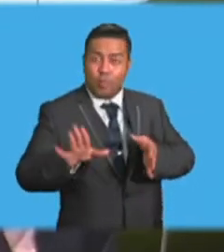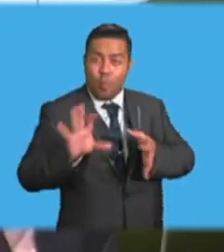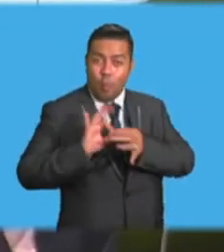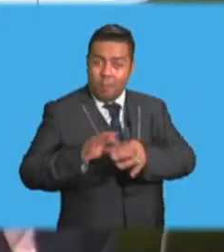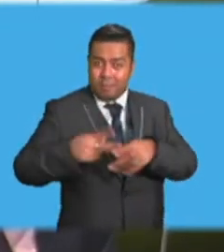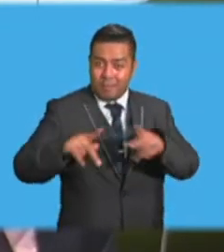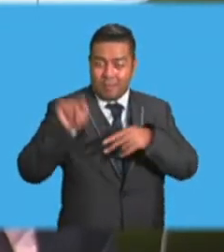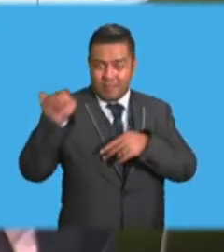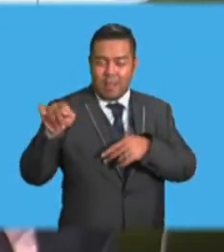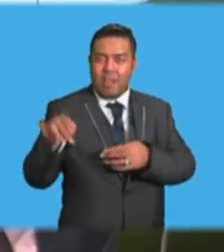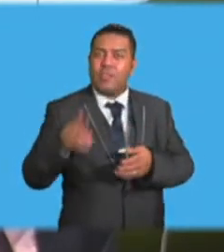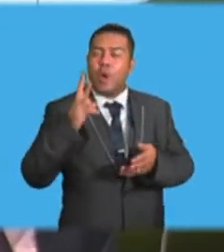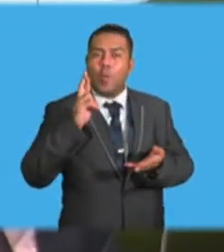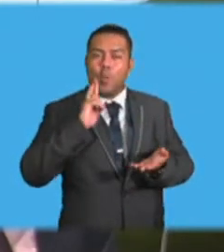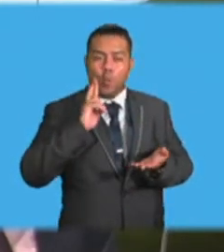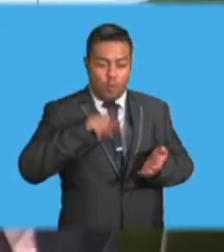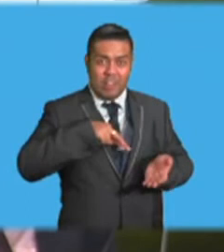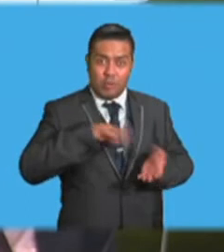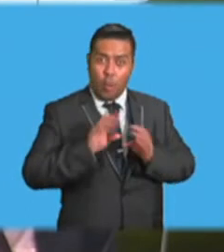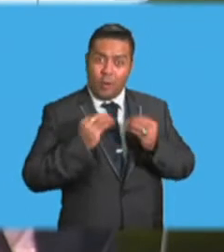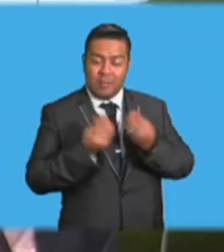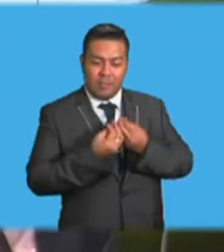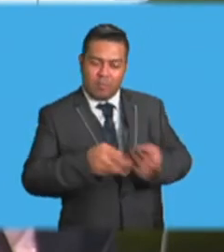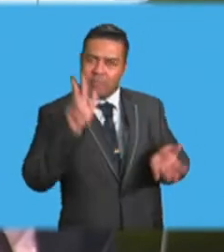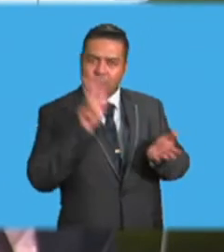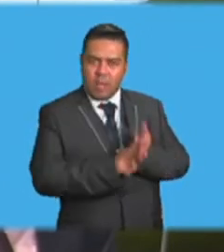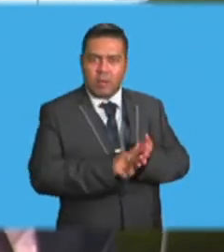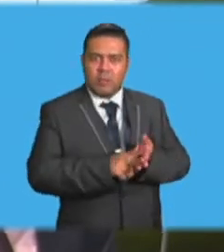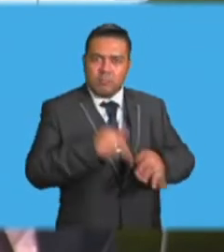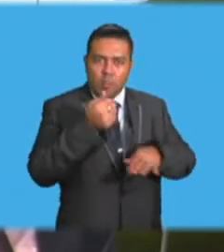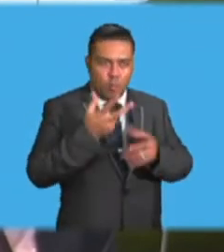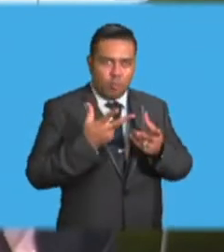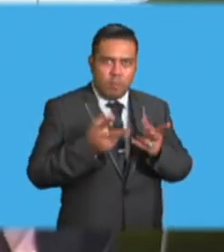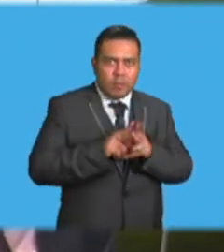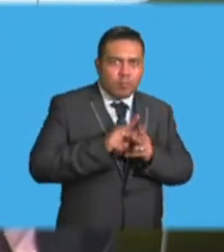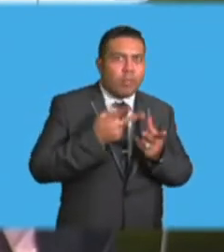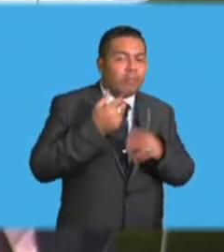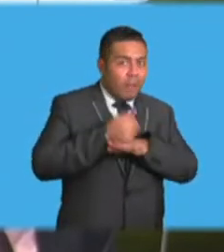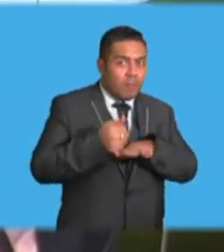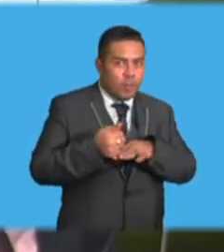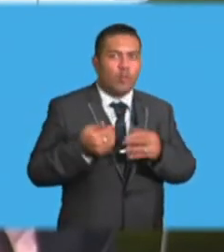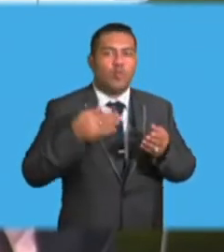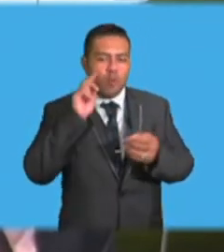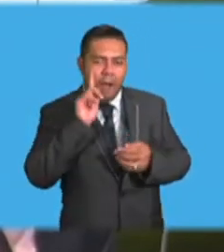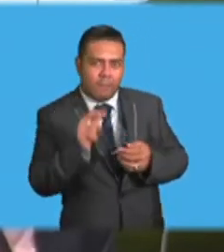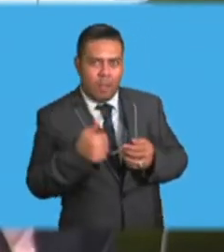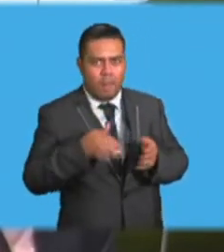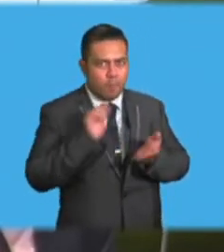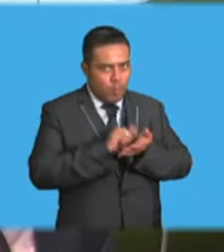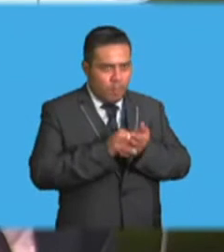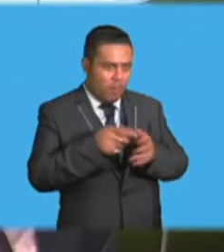religious organizations signed the agreement with the state to take over the responsibility for managing the site. The acting director of lands, the